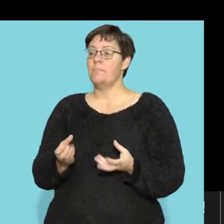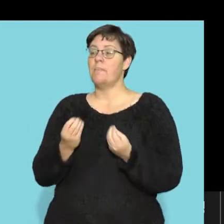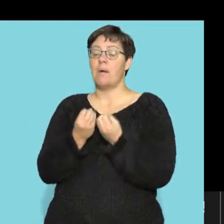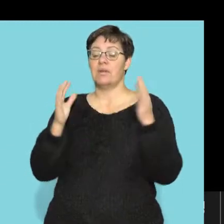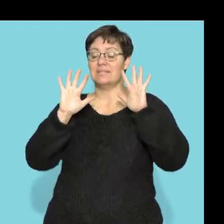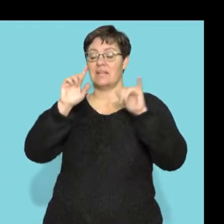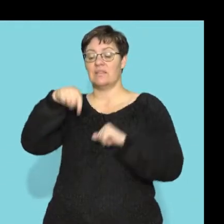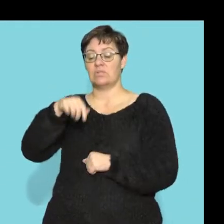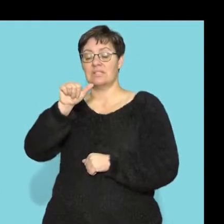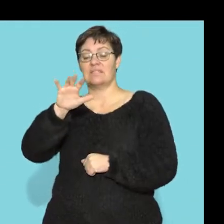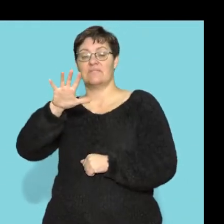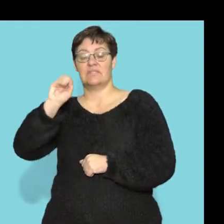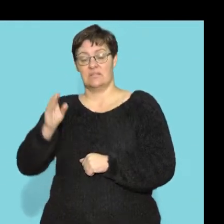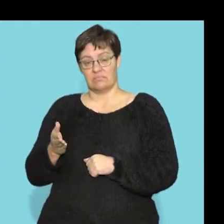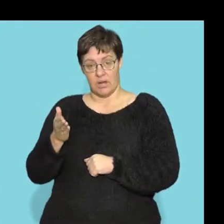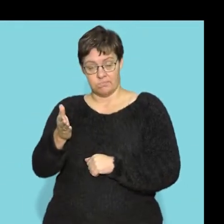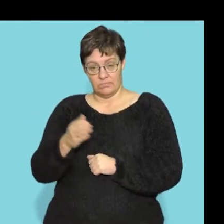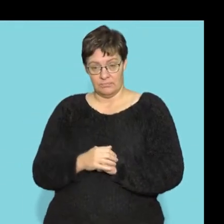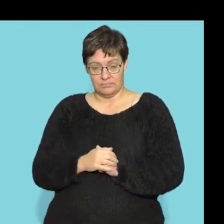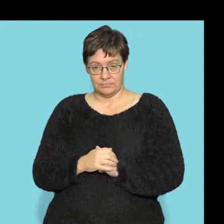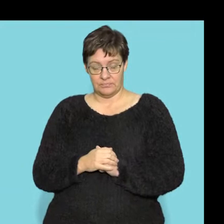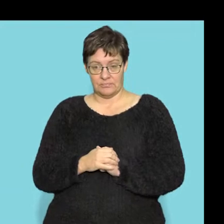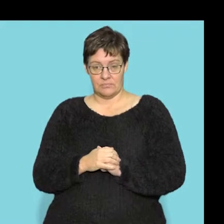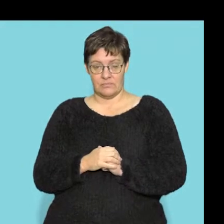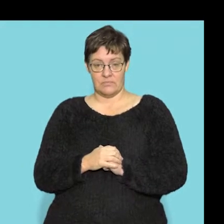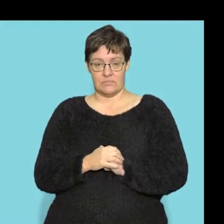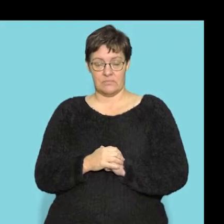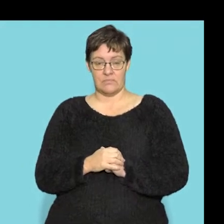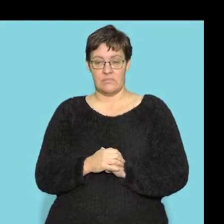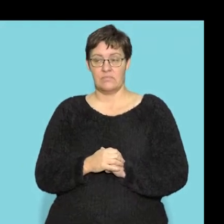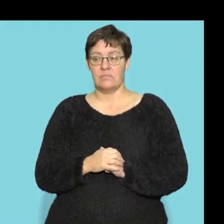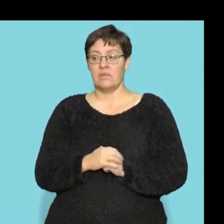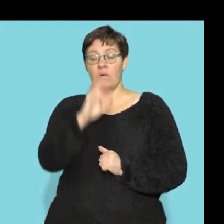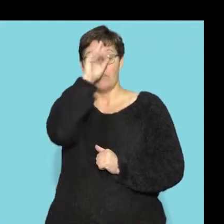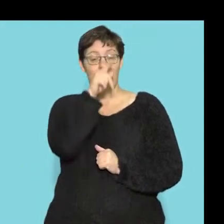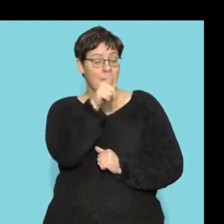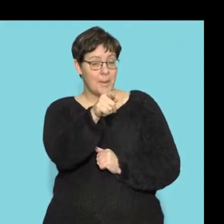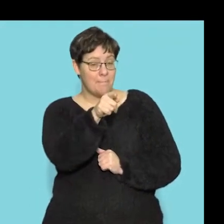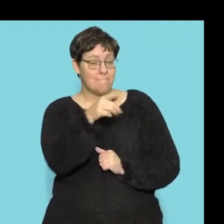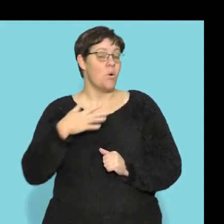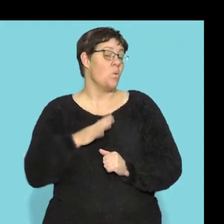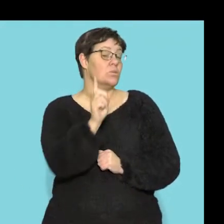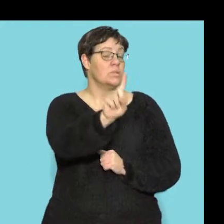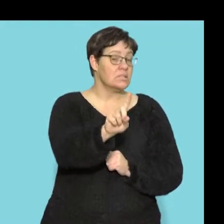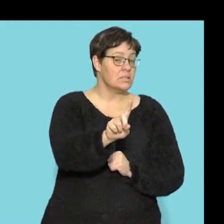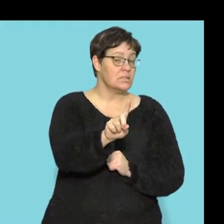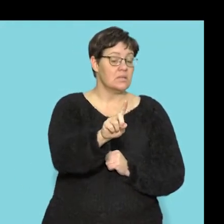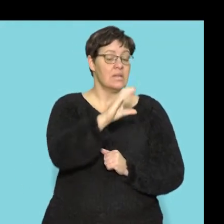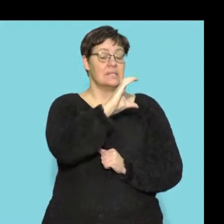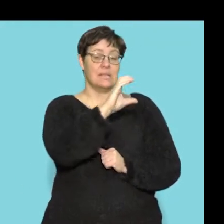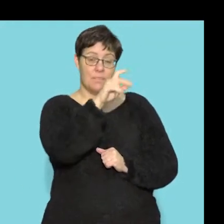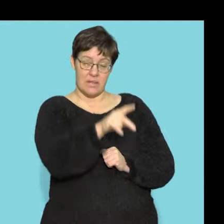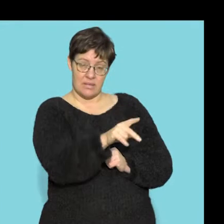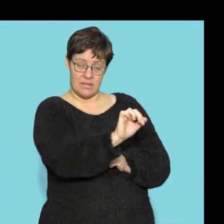of 10,650. That's the figure we're looking for. Remember here, what did we want? We wanted the carrying